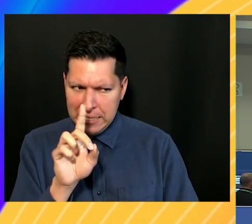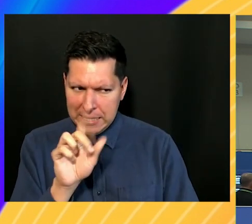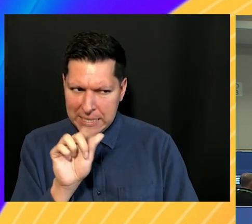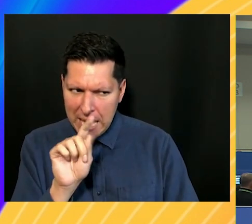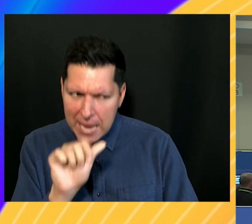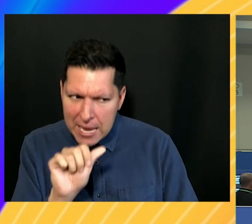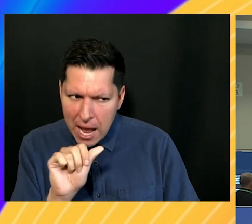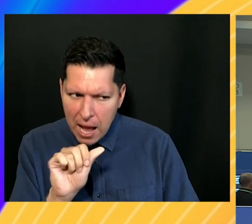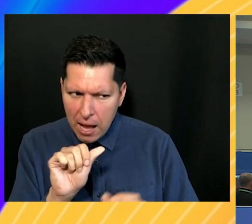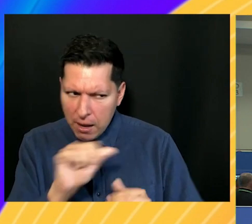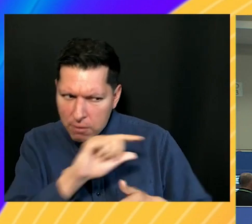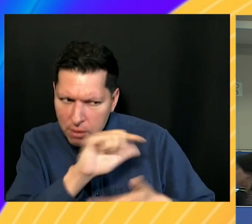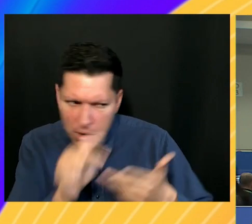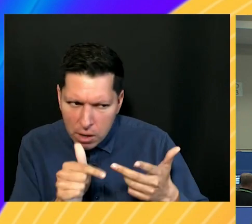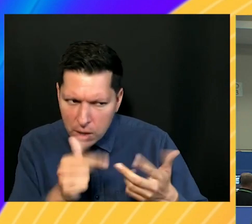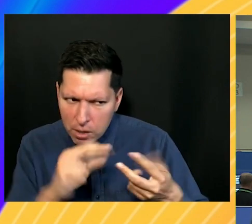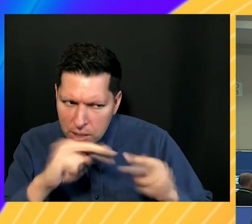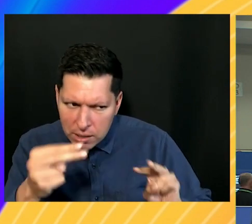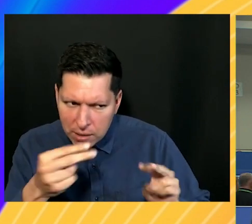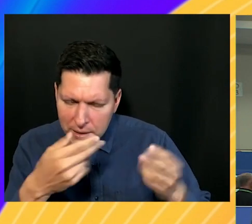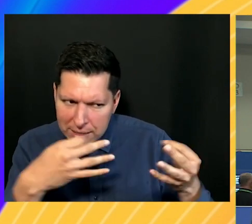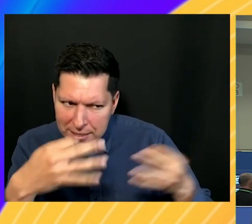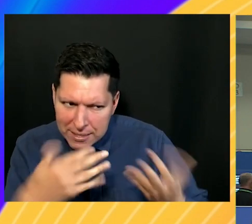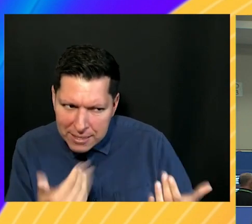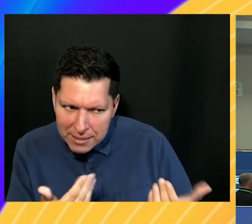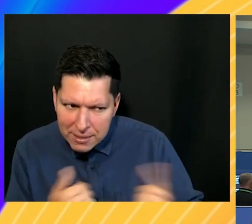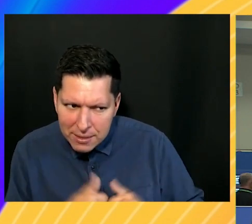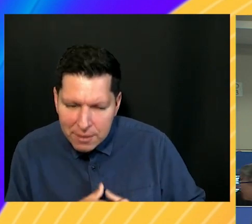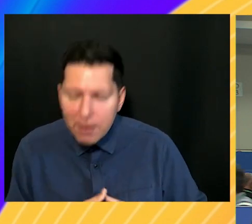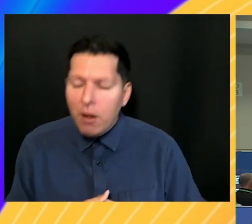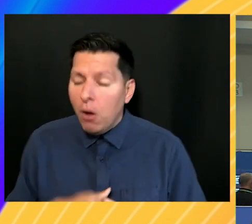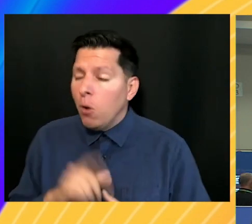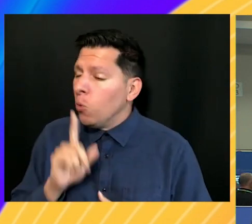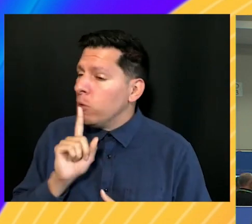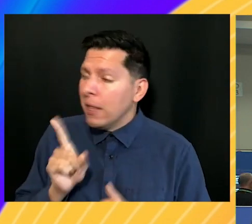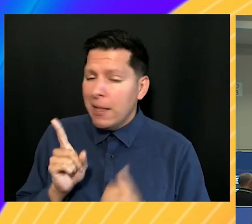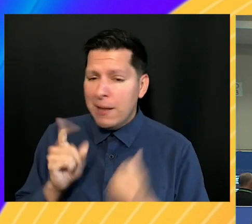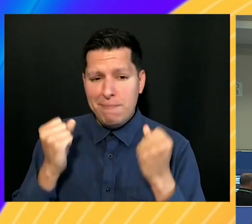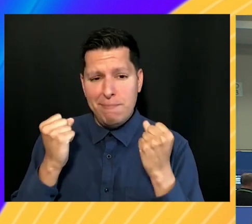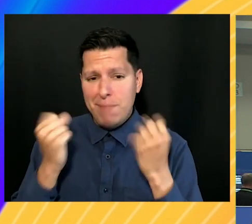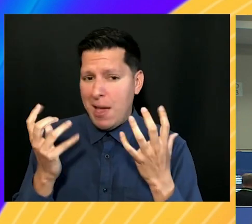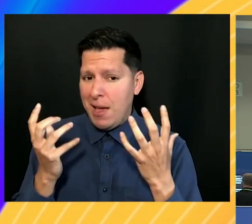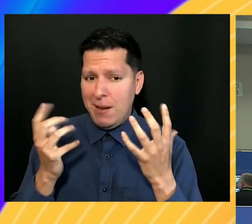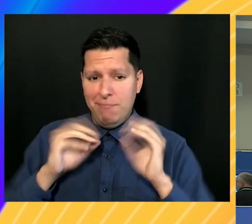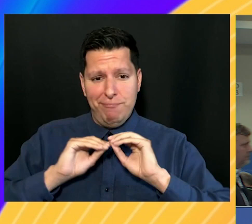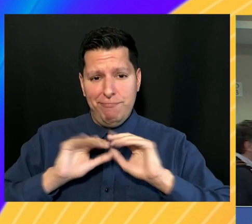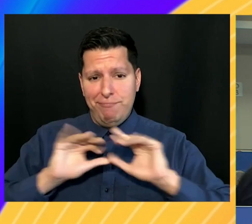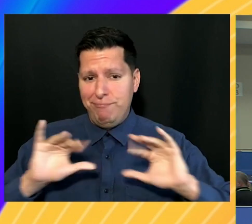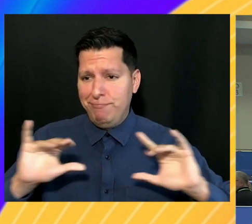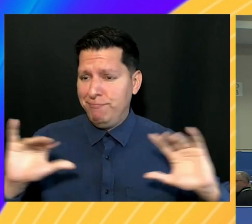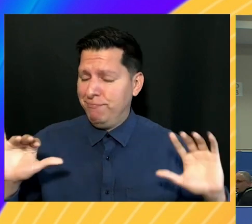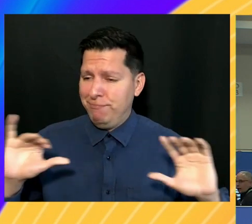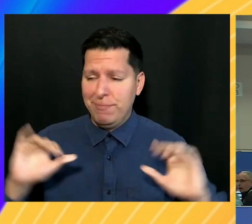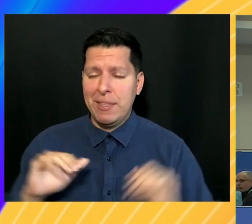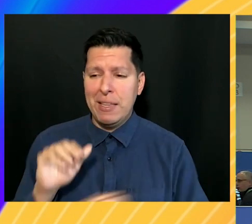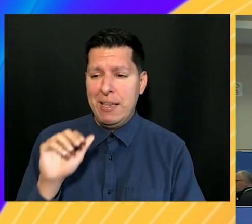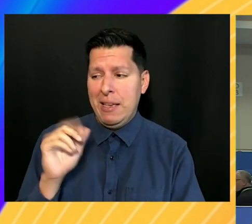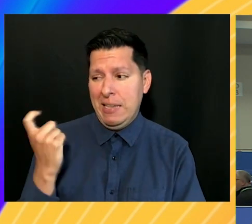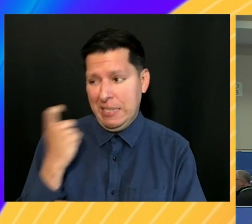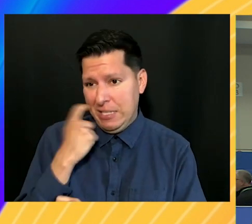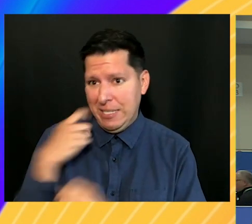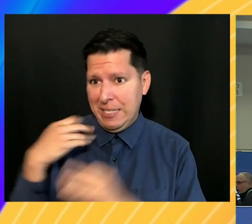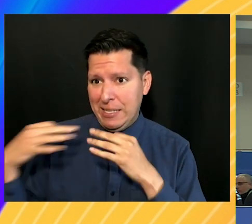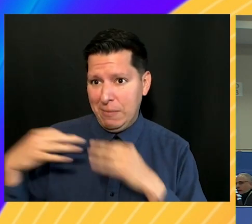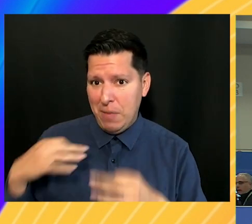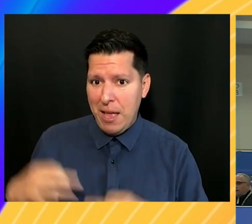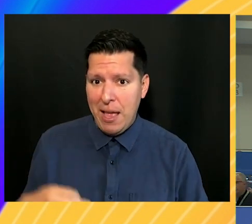genomics. Data sets. There's so many out there, and as Erin was just saying, I mean, the scale